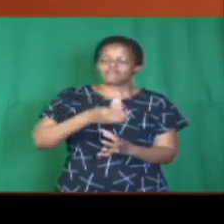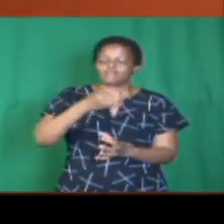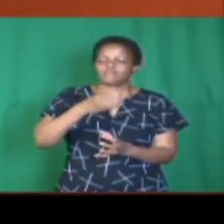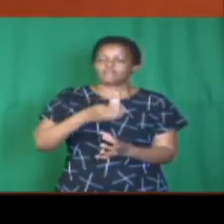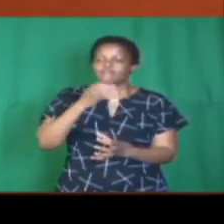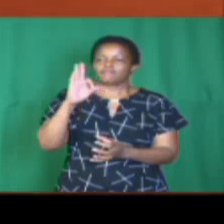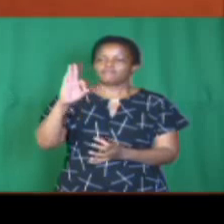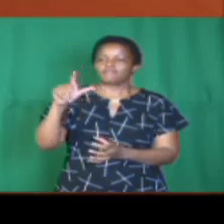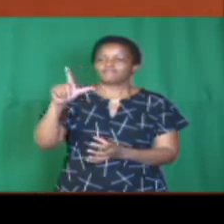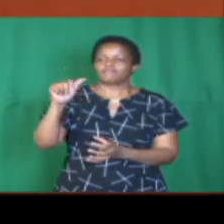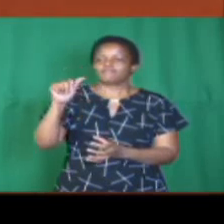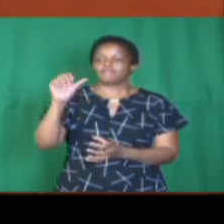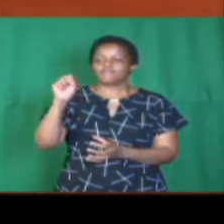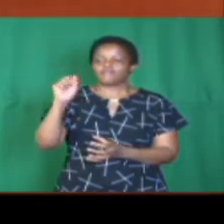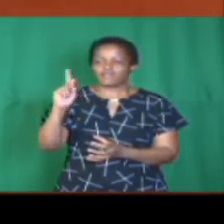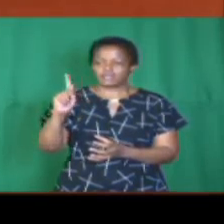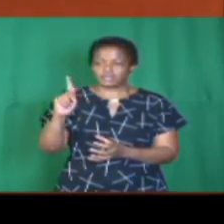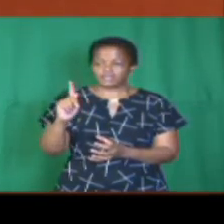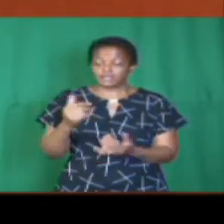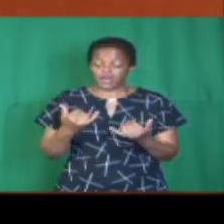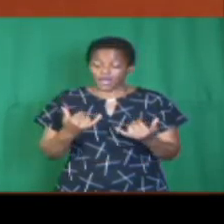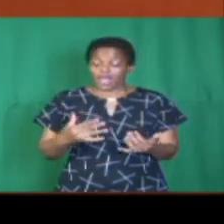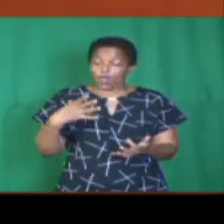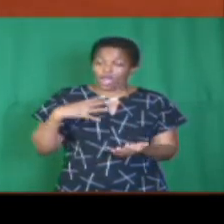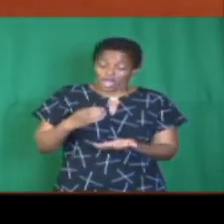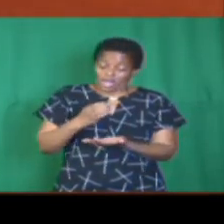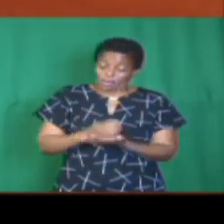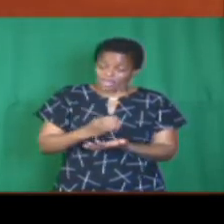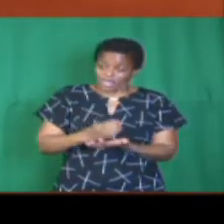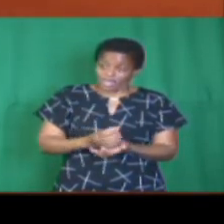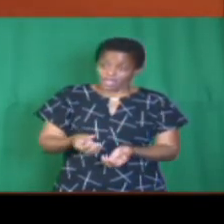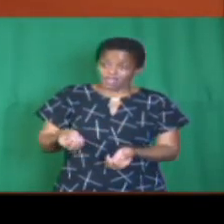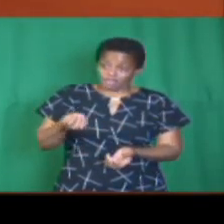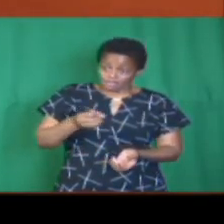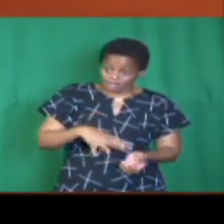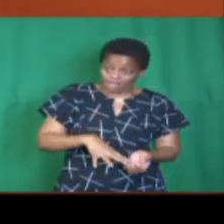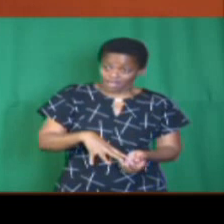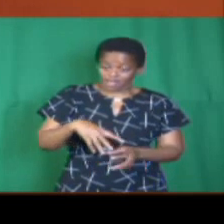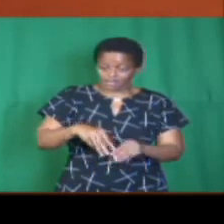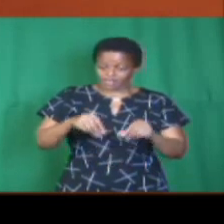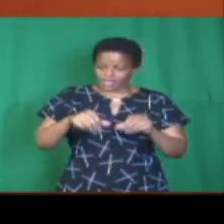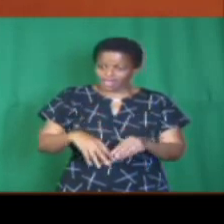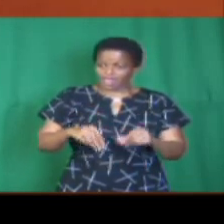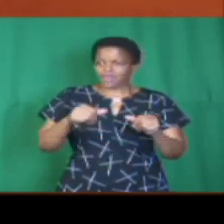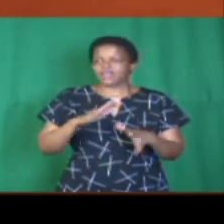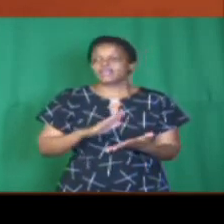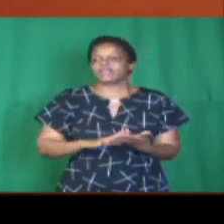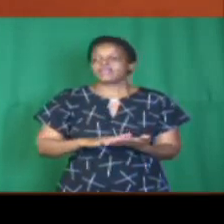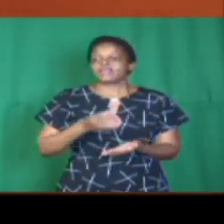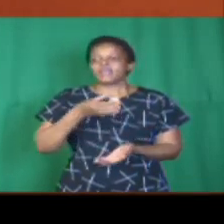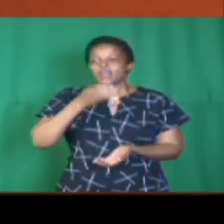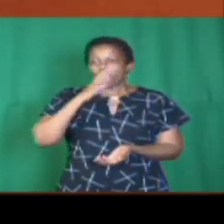We are forming a mixture of sand and water. Using the stirring rod, we are now stirring